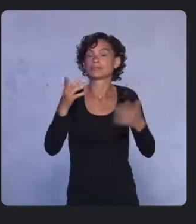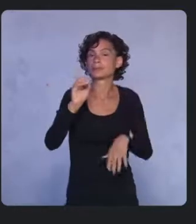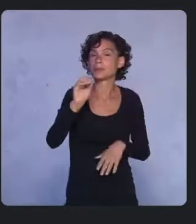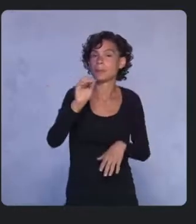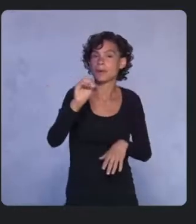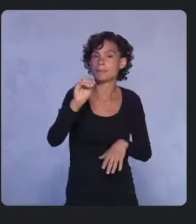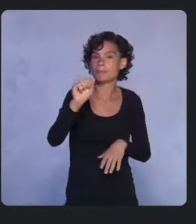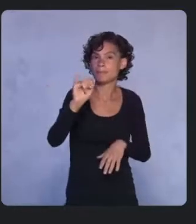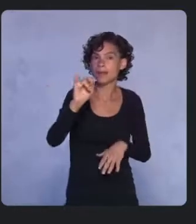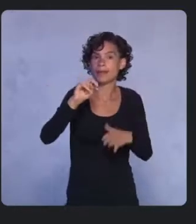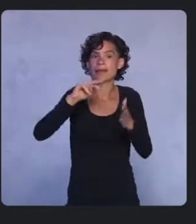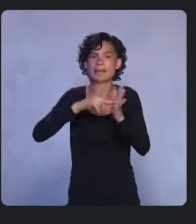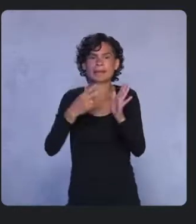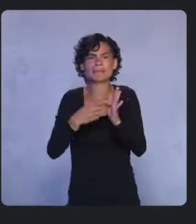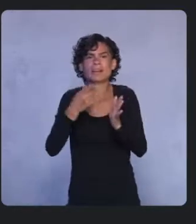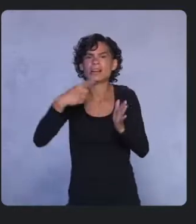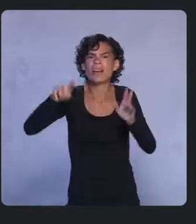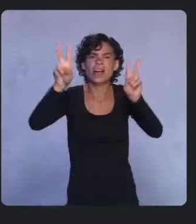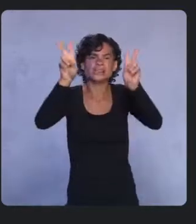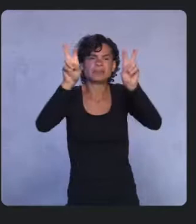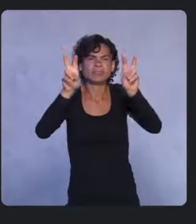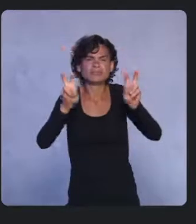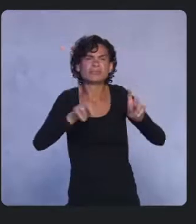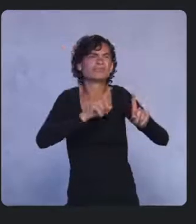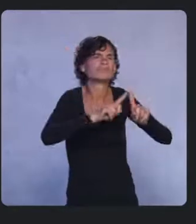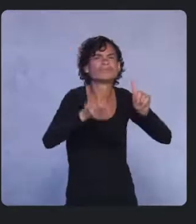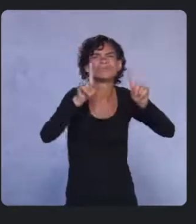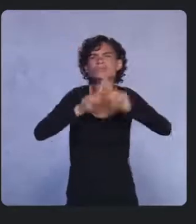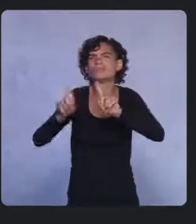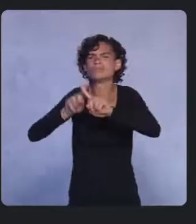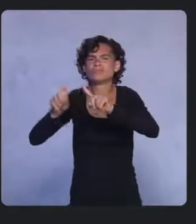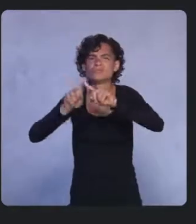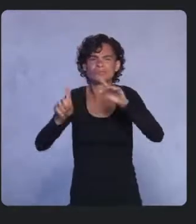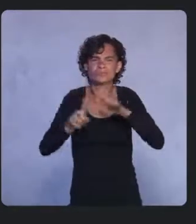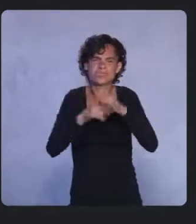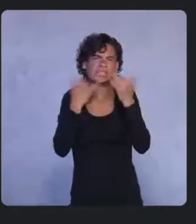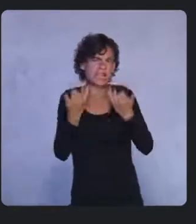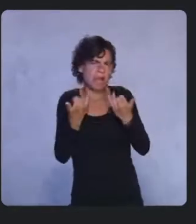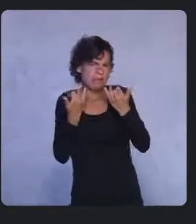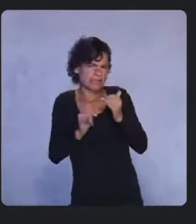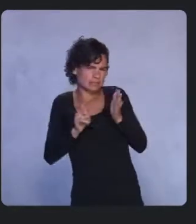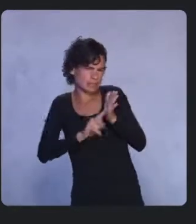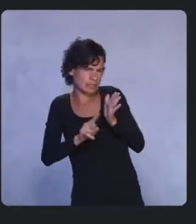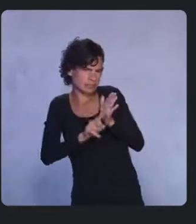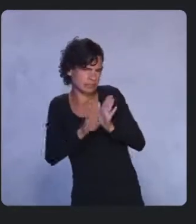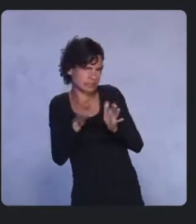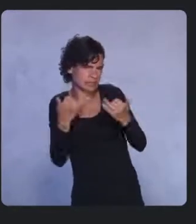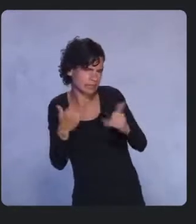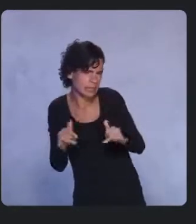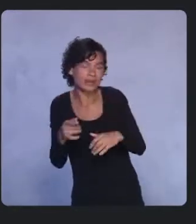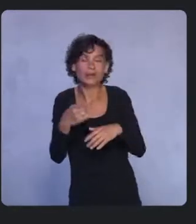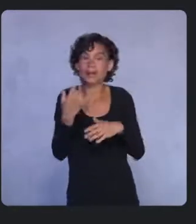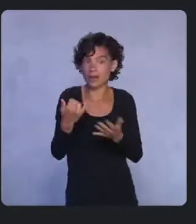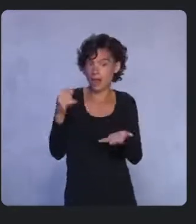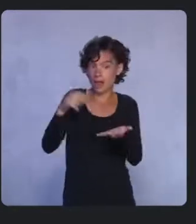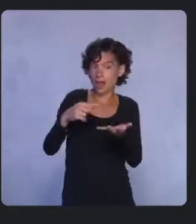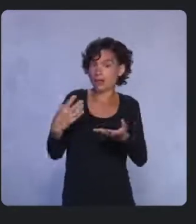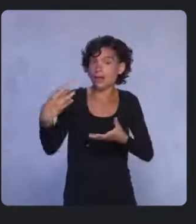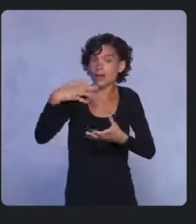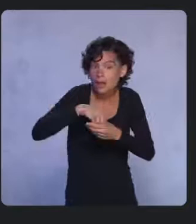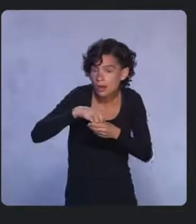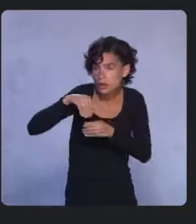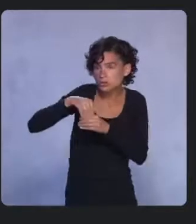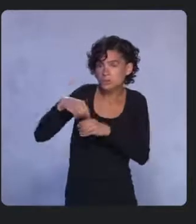on any topic. And while it's still in research and development, we've been using it internally to